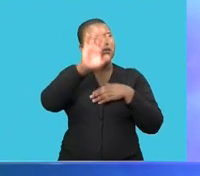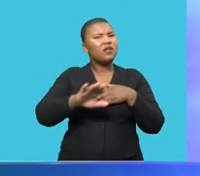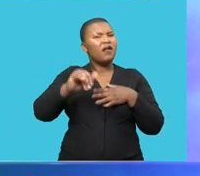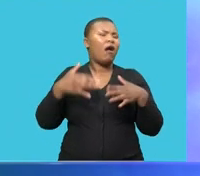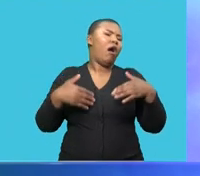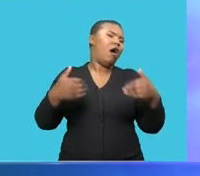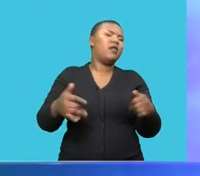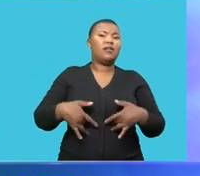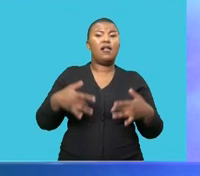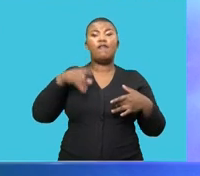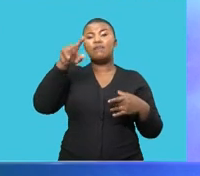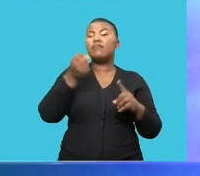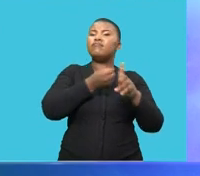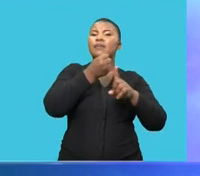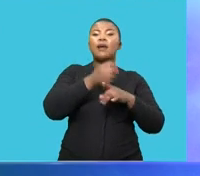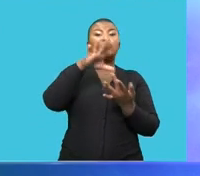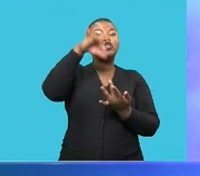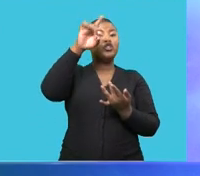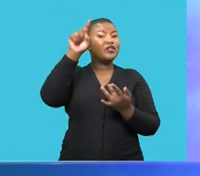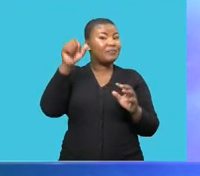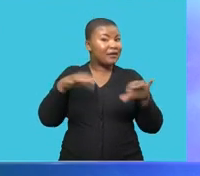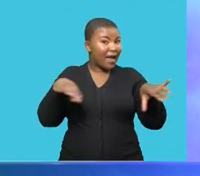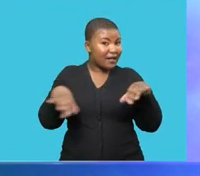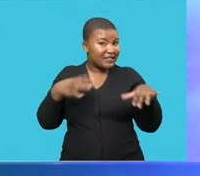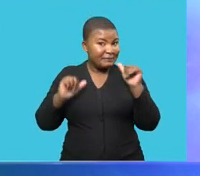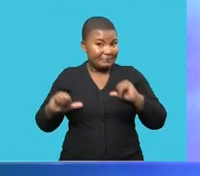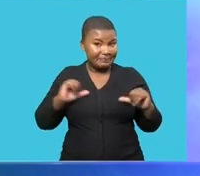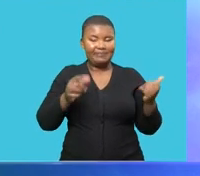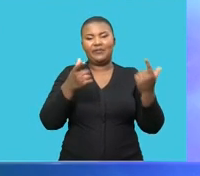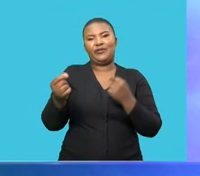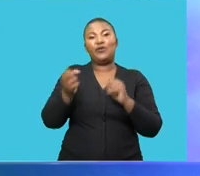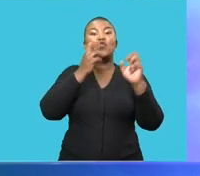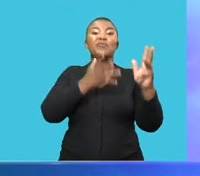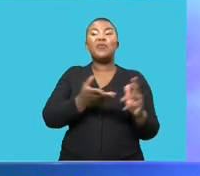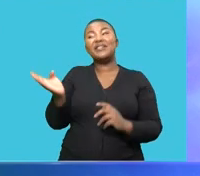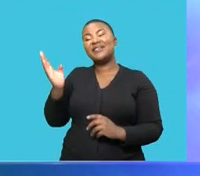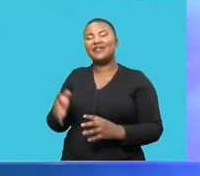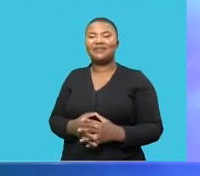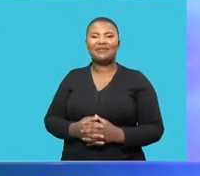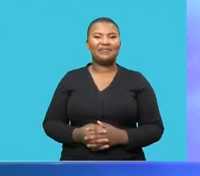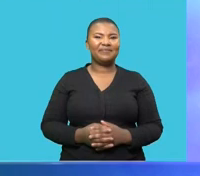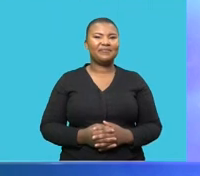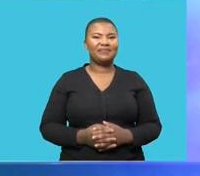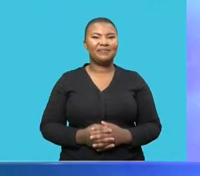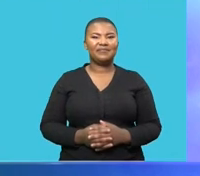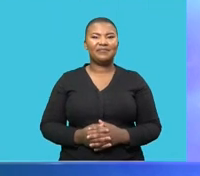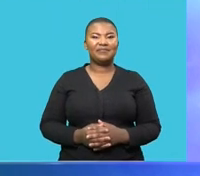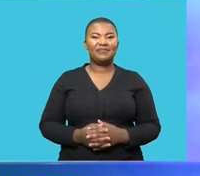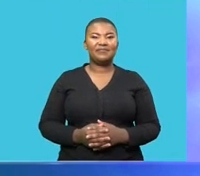of the department's campaign called Choose to be Active. Our sports reporter Katlego Mosilele was there and filed this